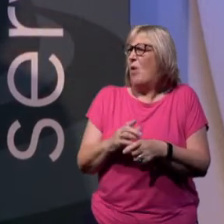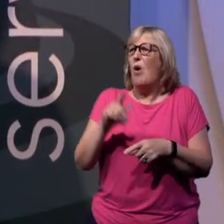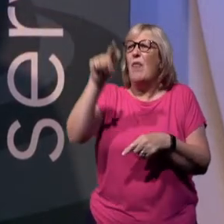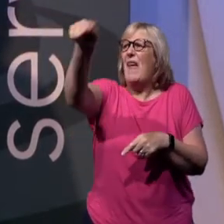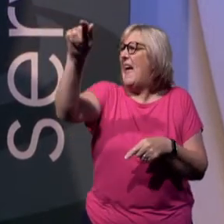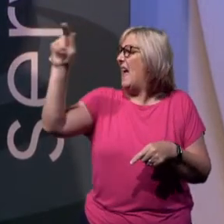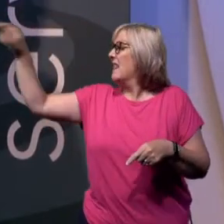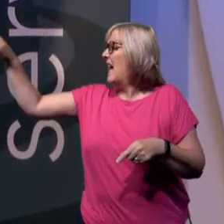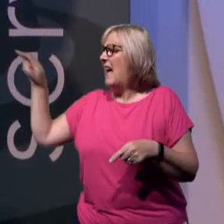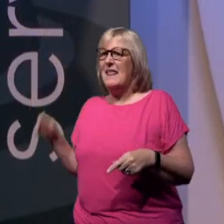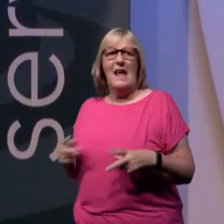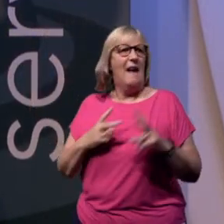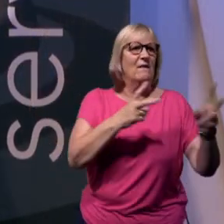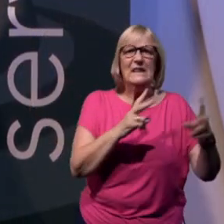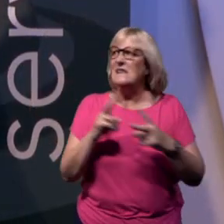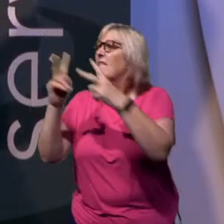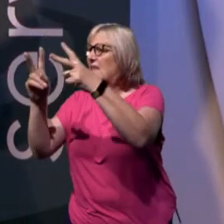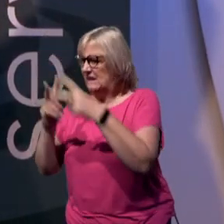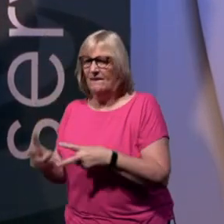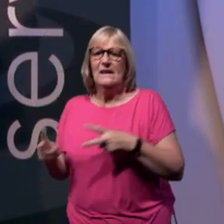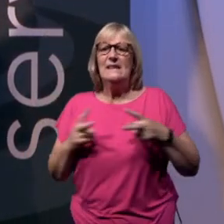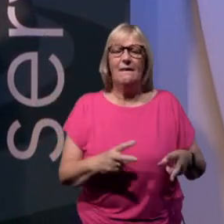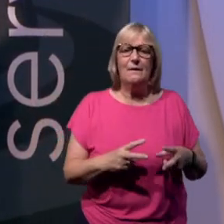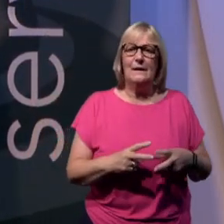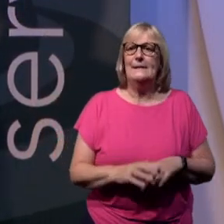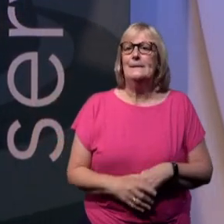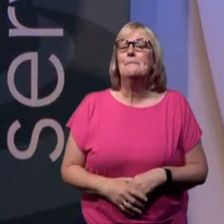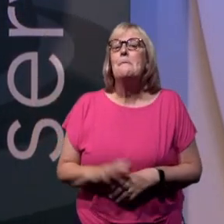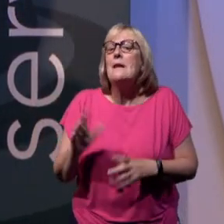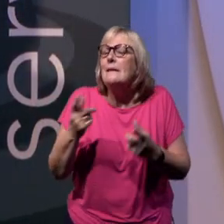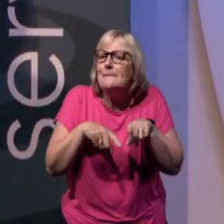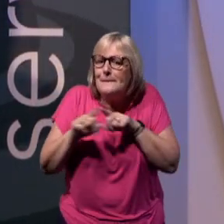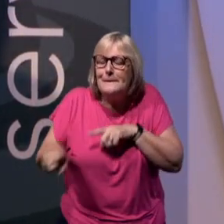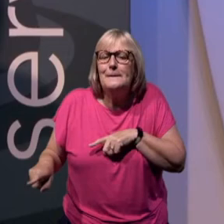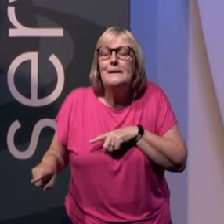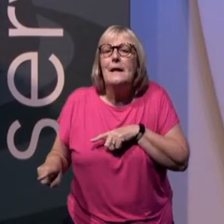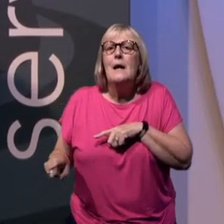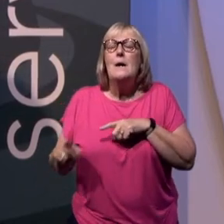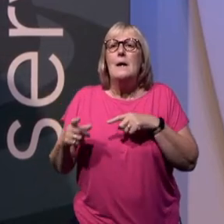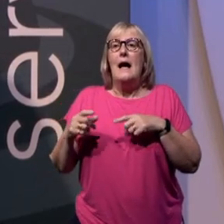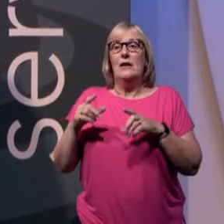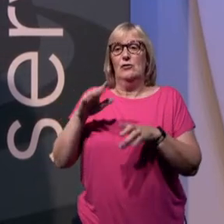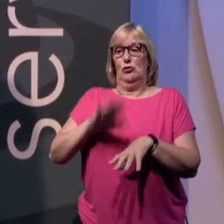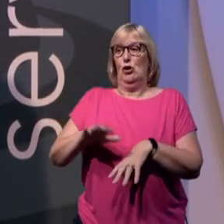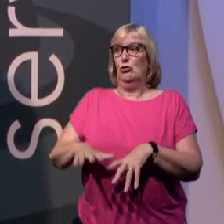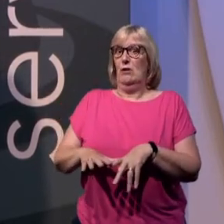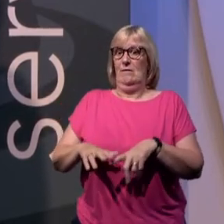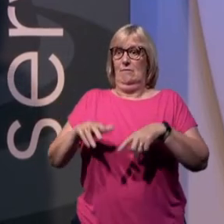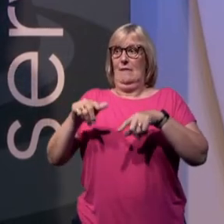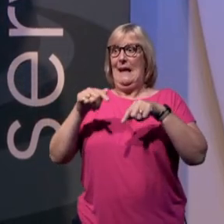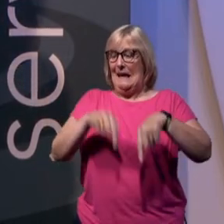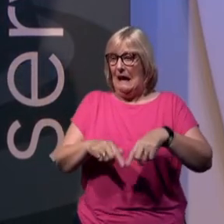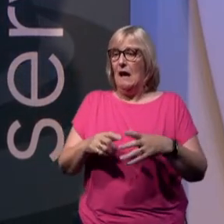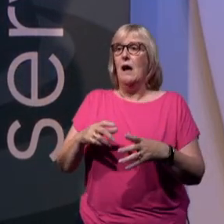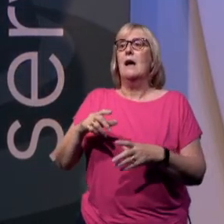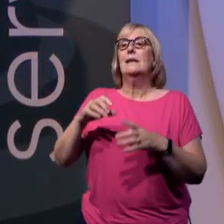different venues. The Skiddles site was sort of slightly bursting at the seams. And children's work was, of course, down here at